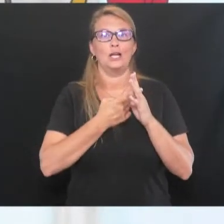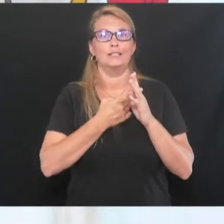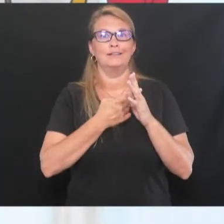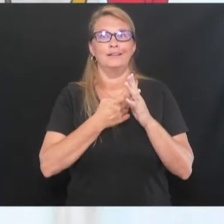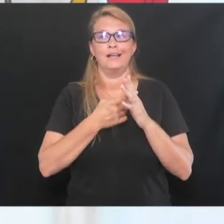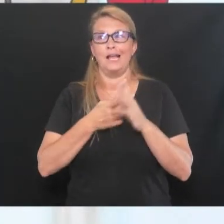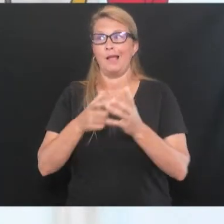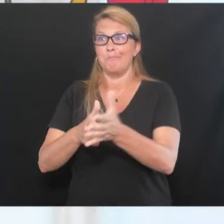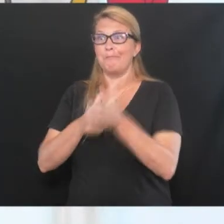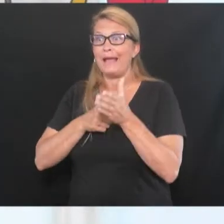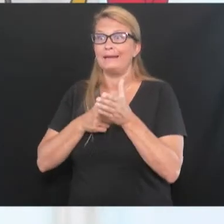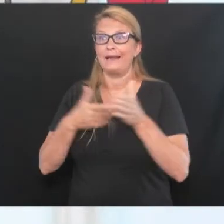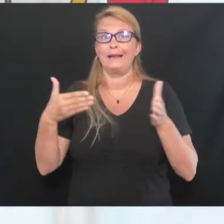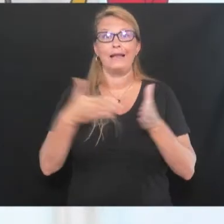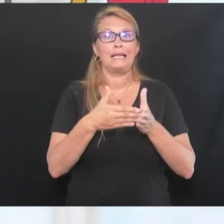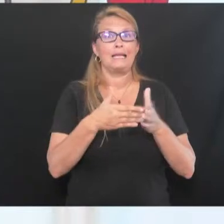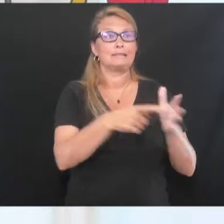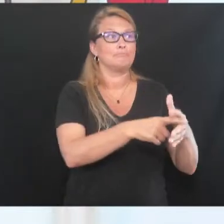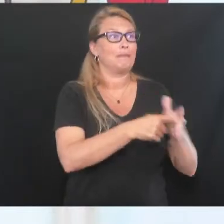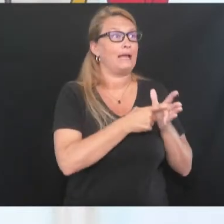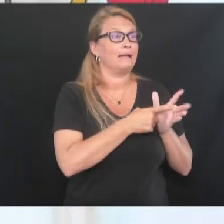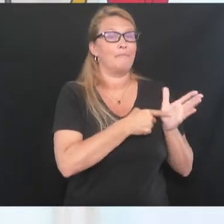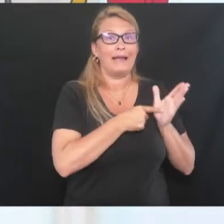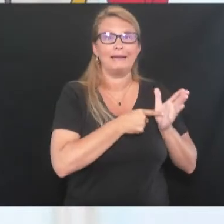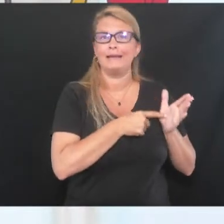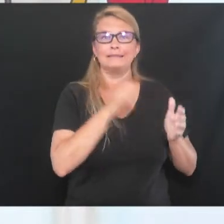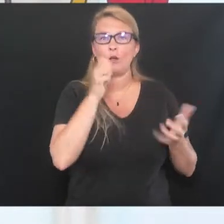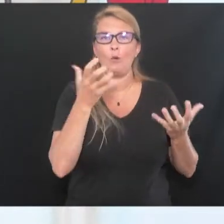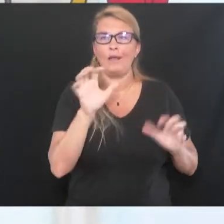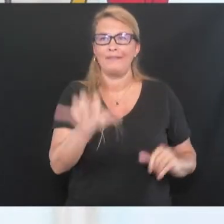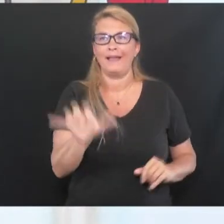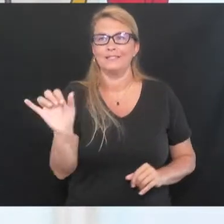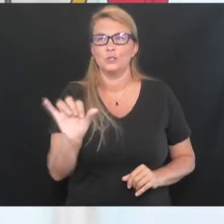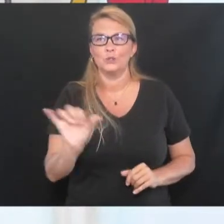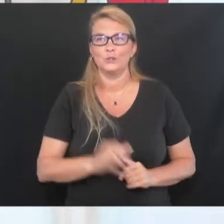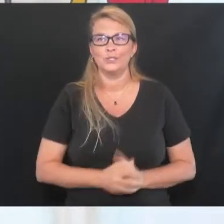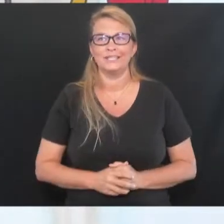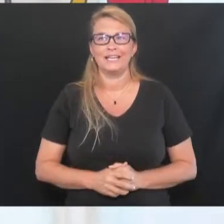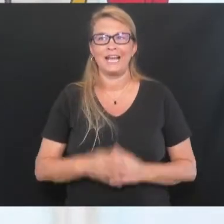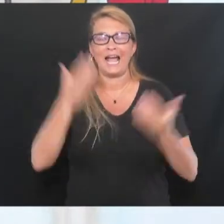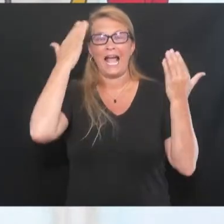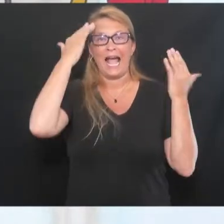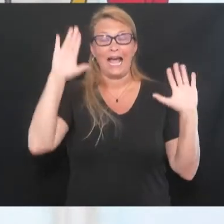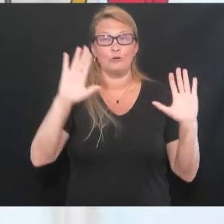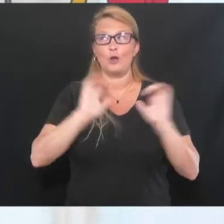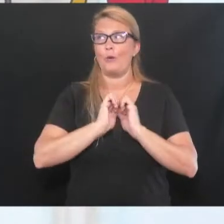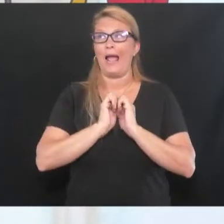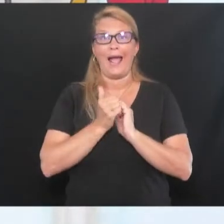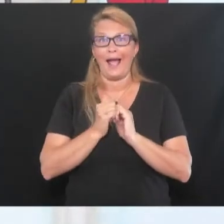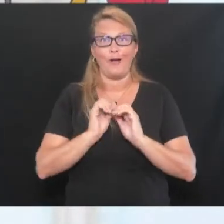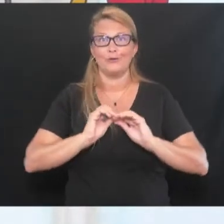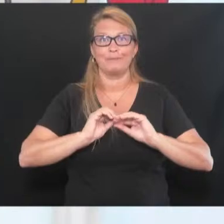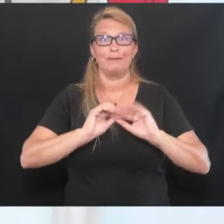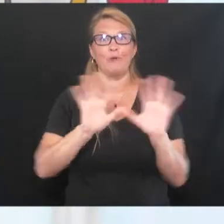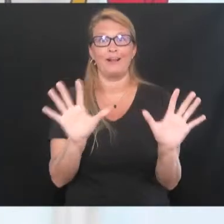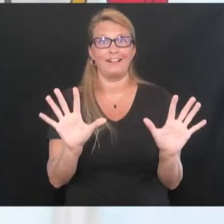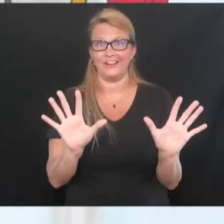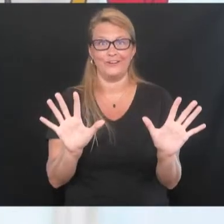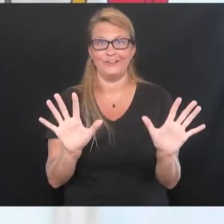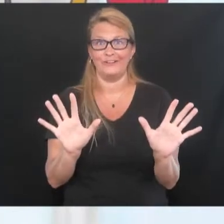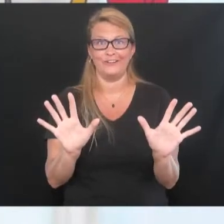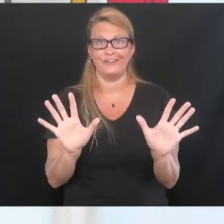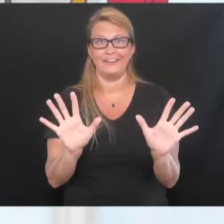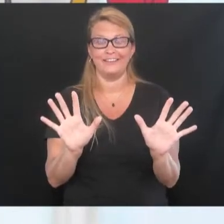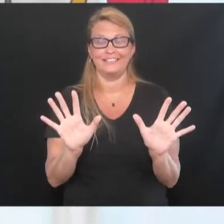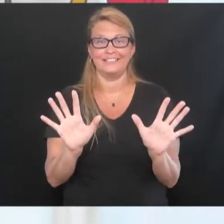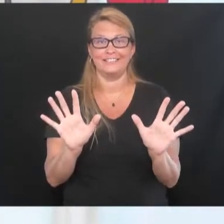mandates. And so with all that being said, I don't know how to be more clear than to just say